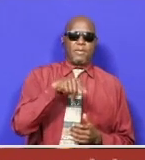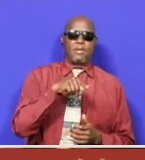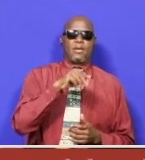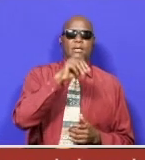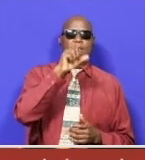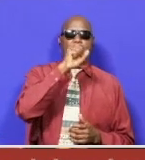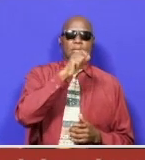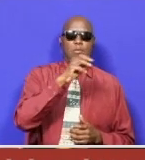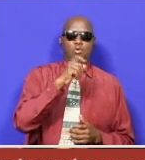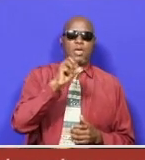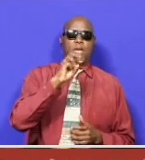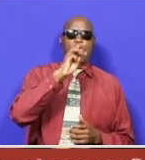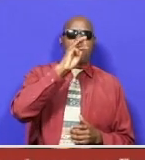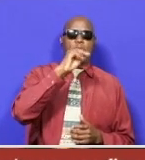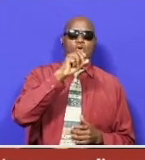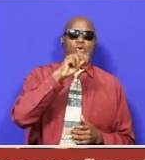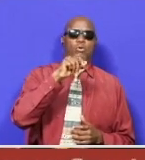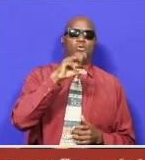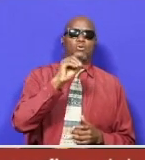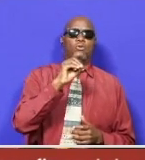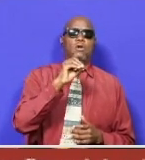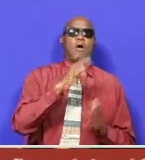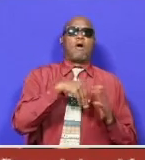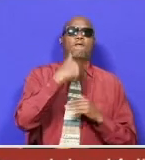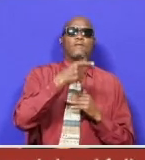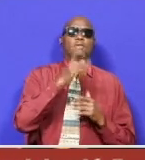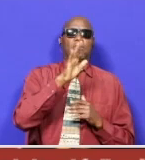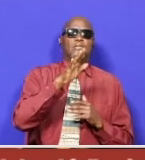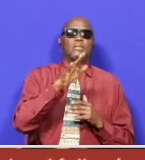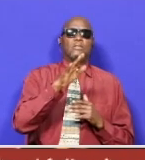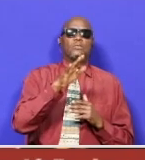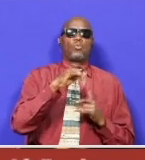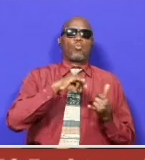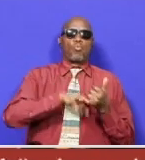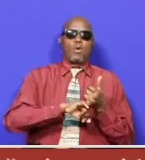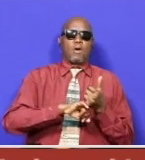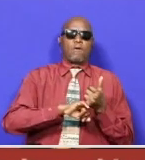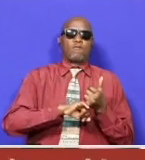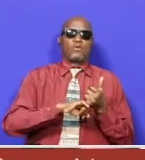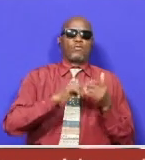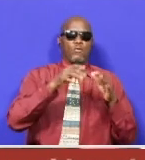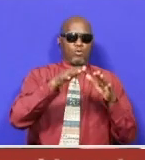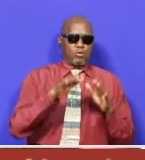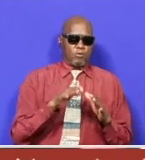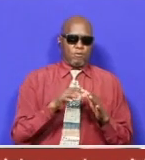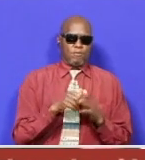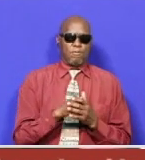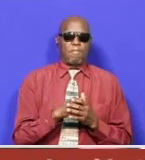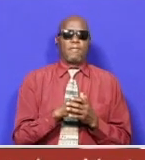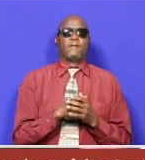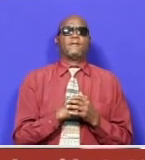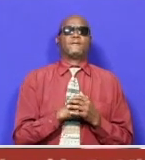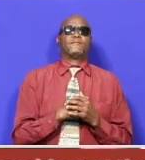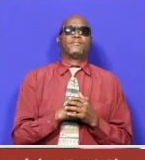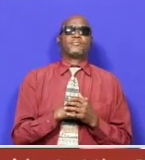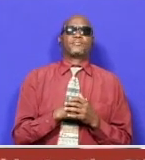the public for the first time after his wife's funeral, expressed concern about alleged collaboration between security